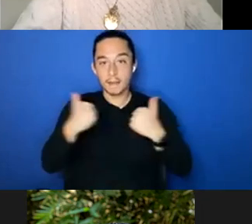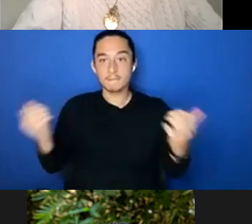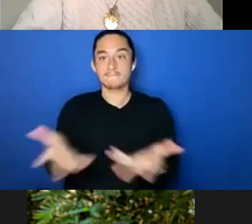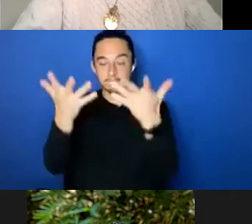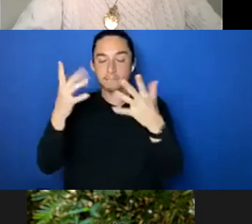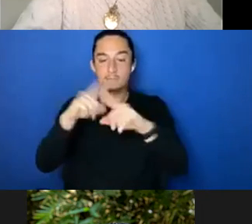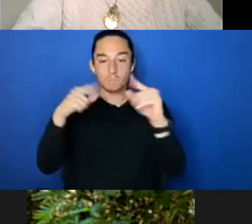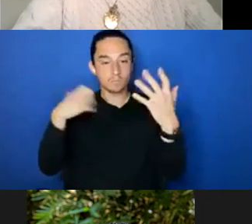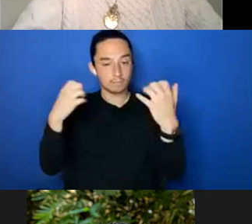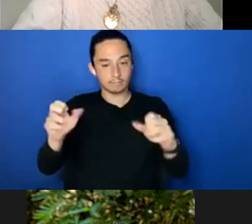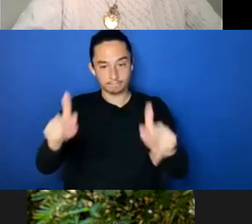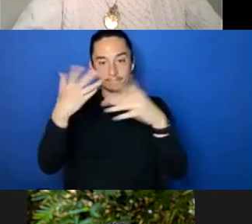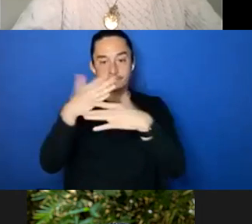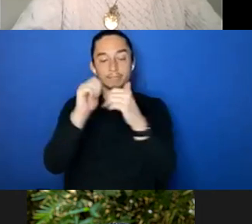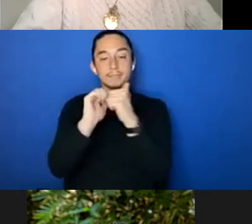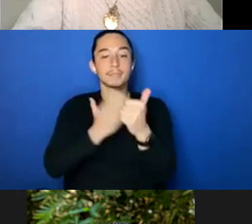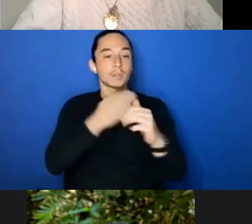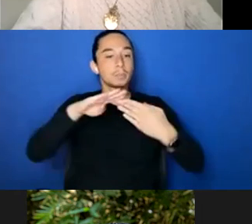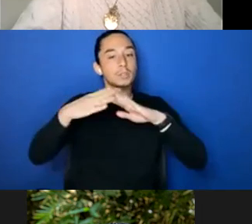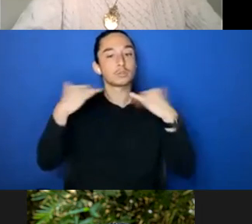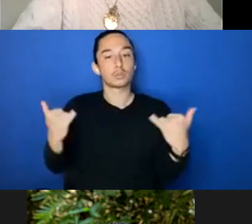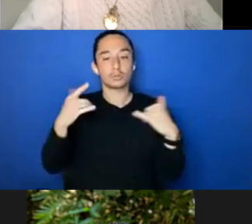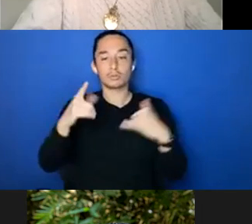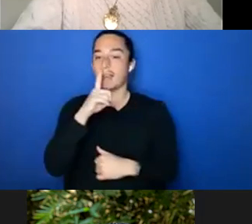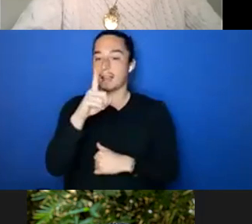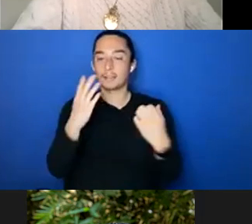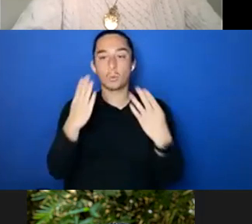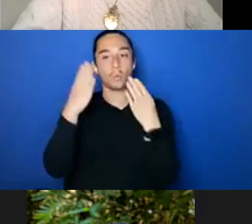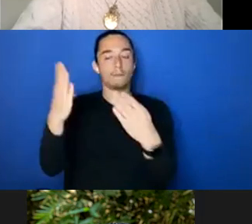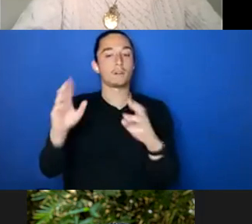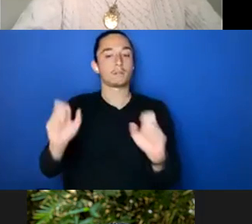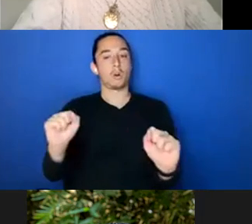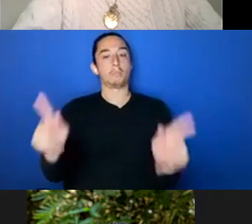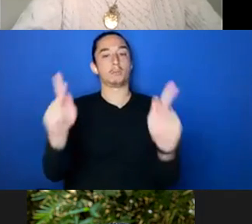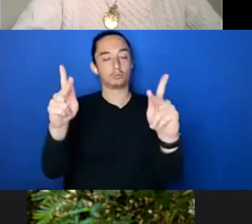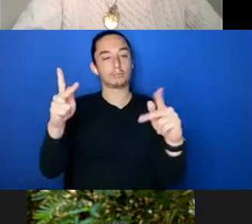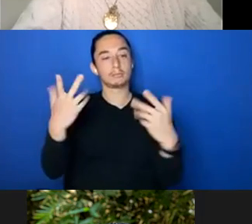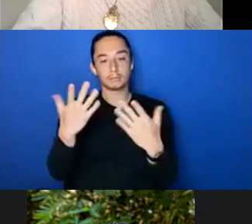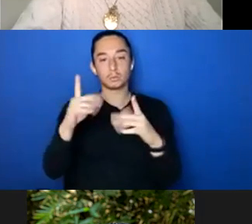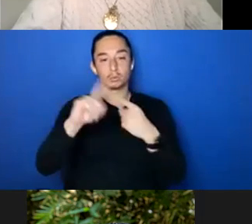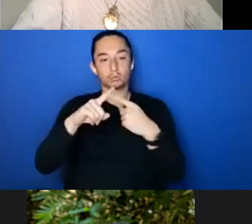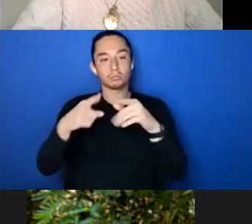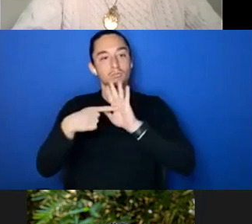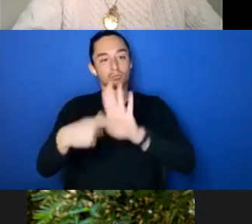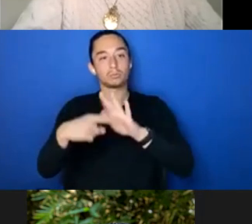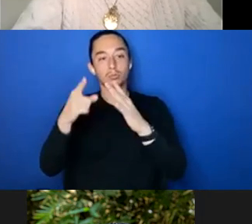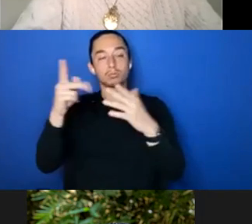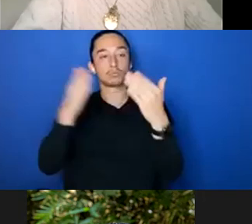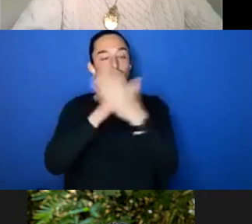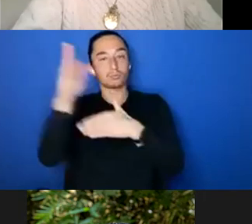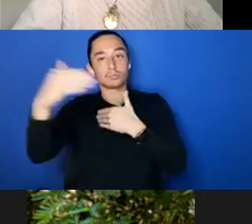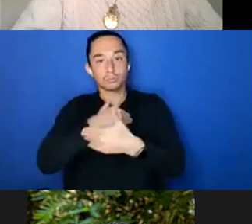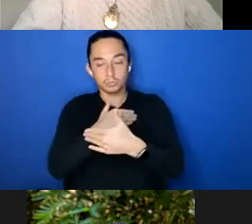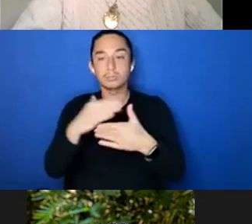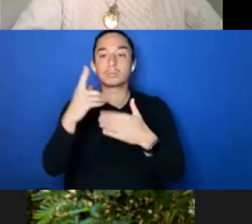community our current reality, and also to offer an opportunity in the spirit of transparency for questions and answers from our